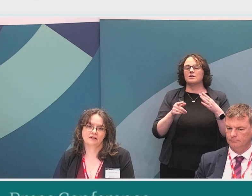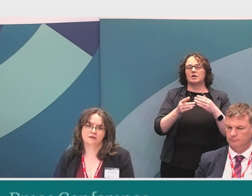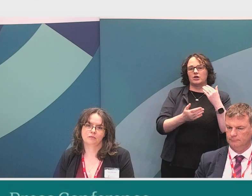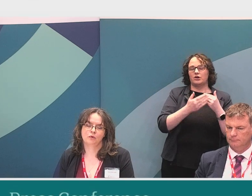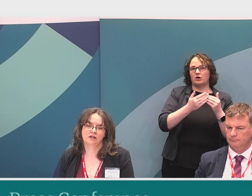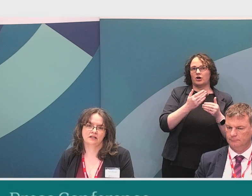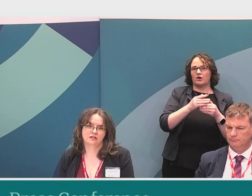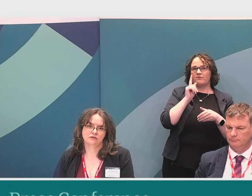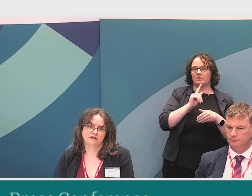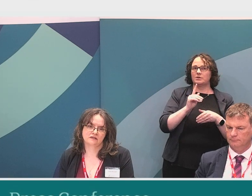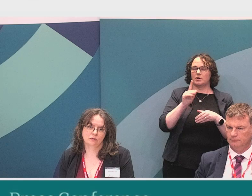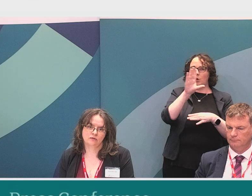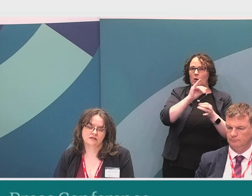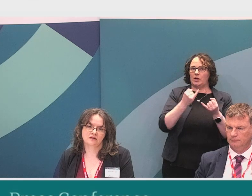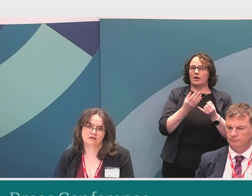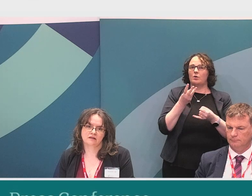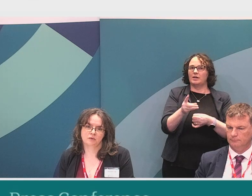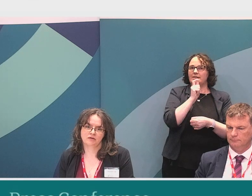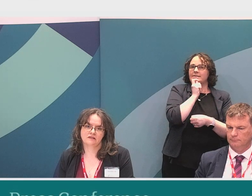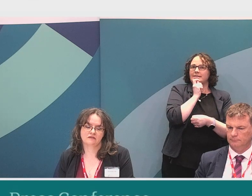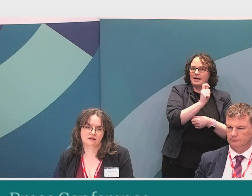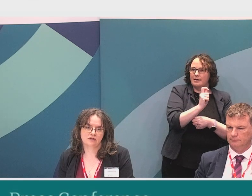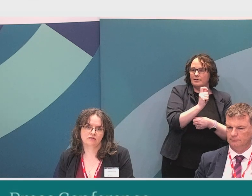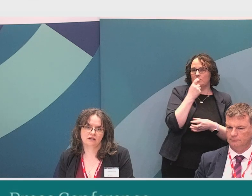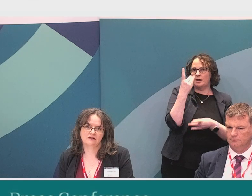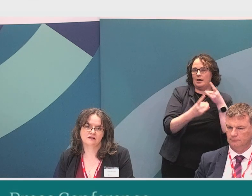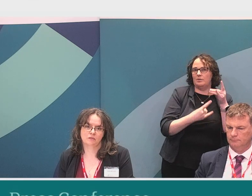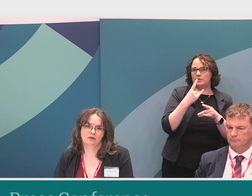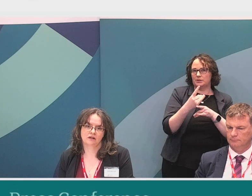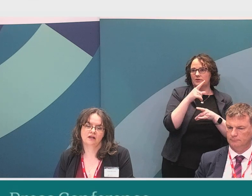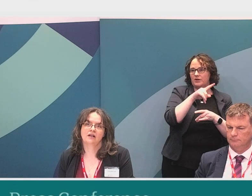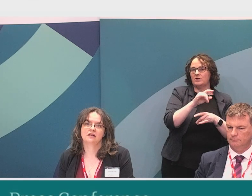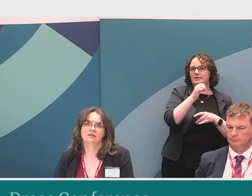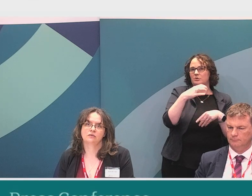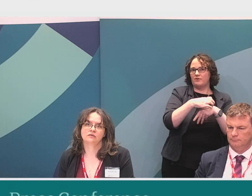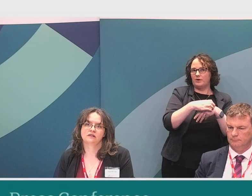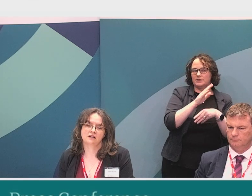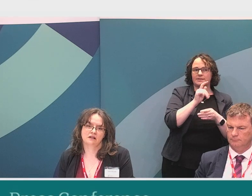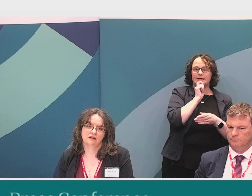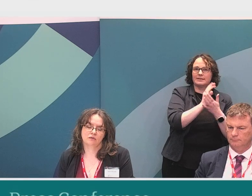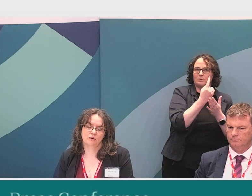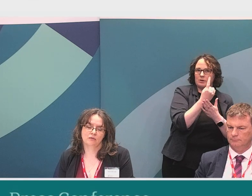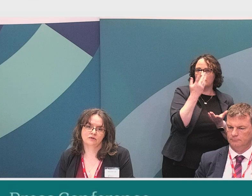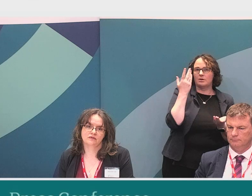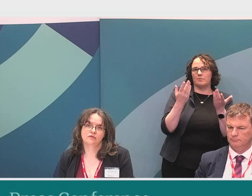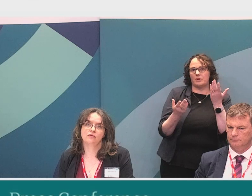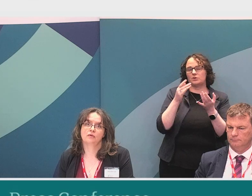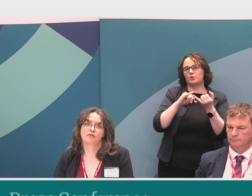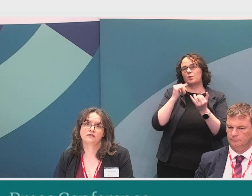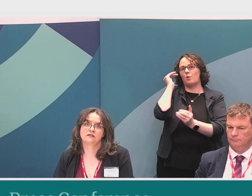females are more likely to have disclosed their experiences of sexual violence to someone than those who are older.